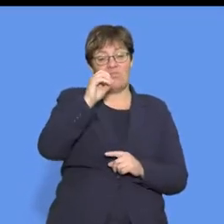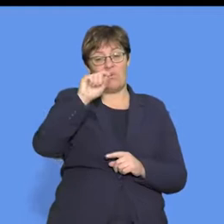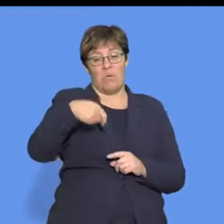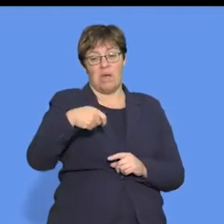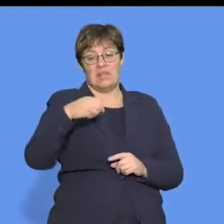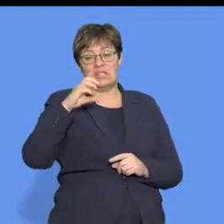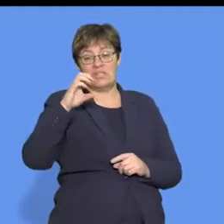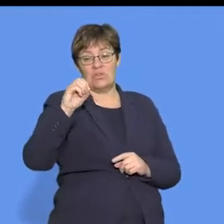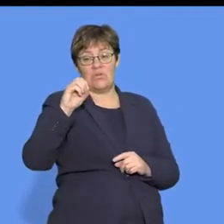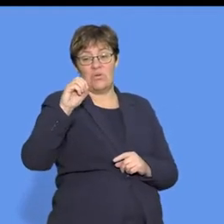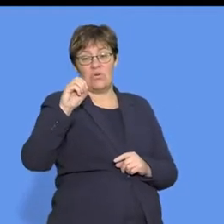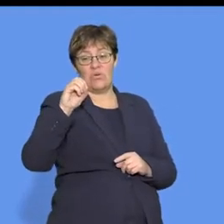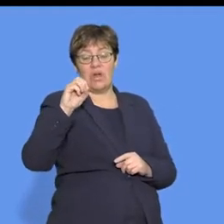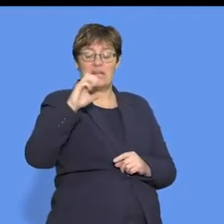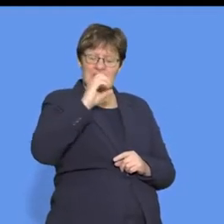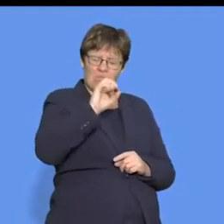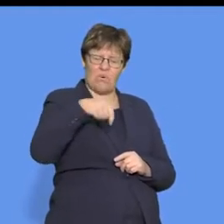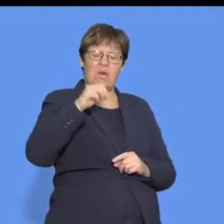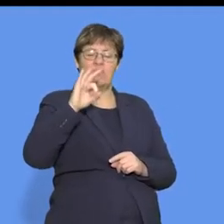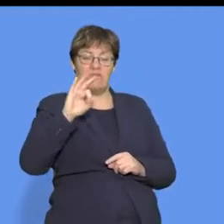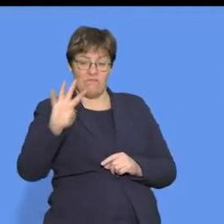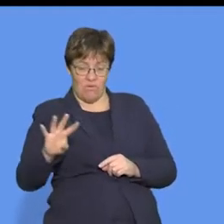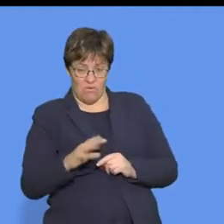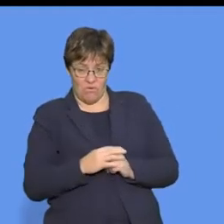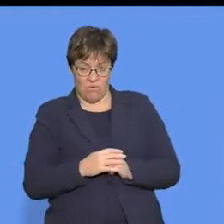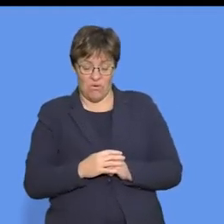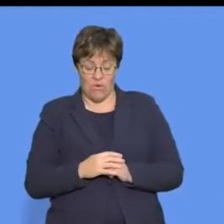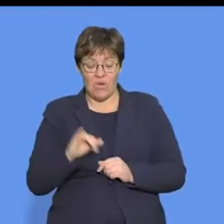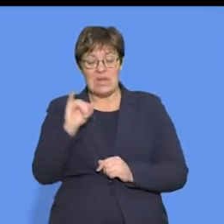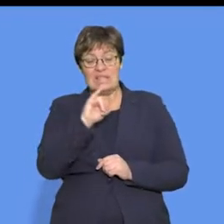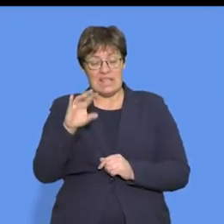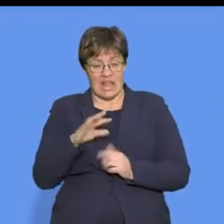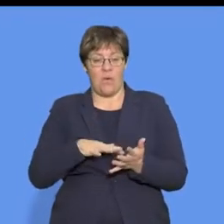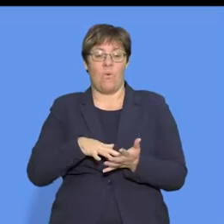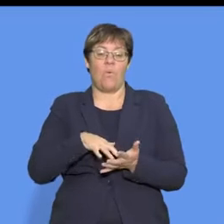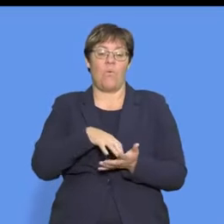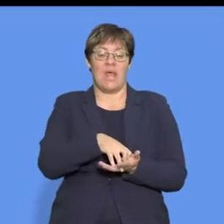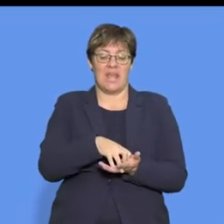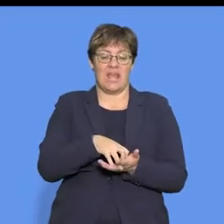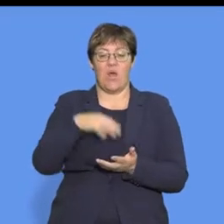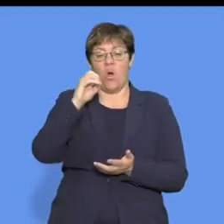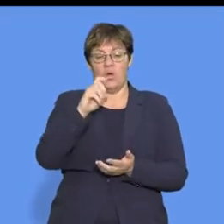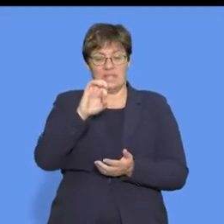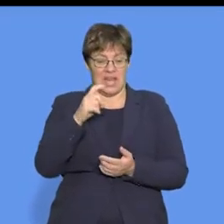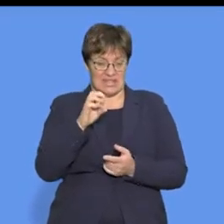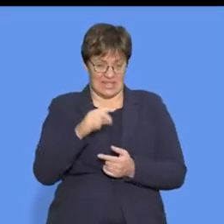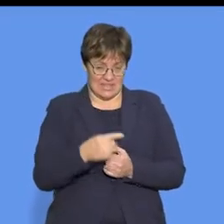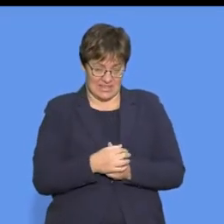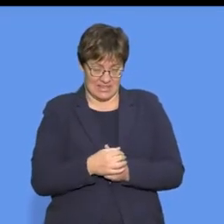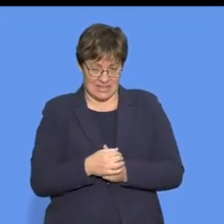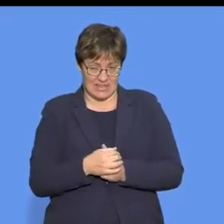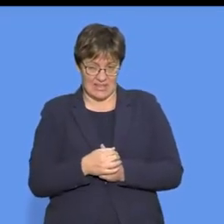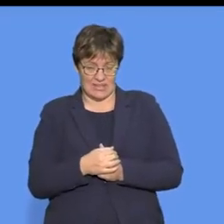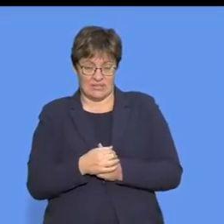plus 0.34. So zinc is a much weaker